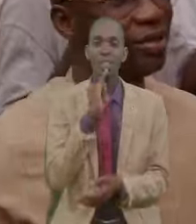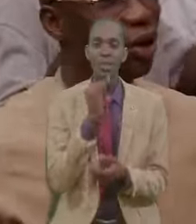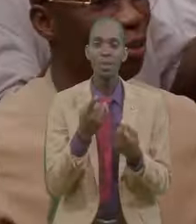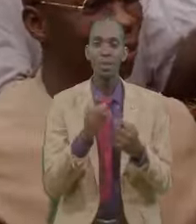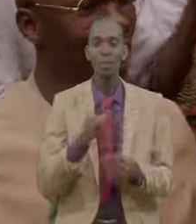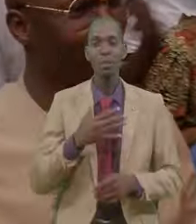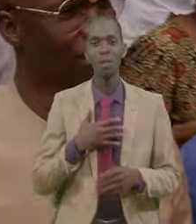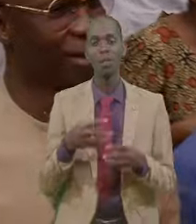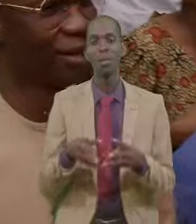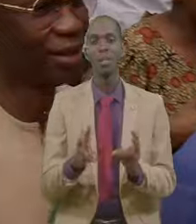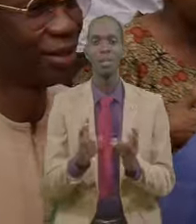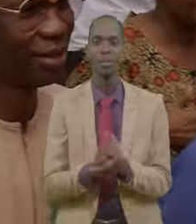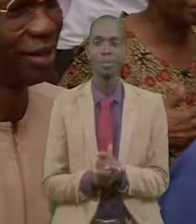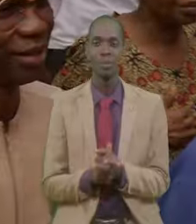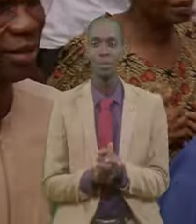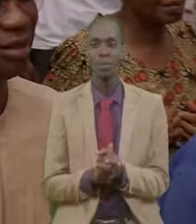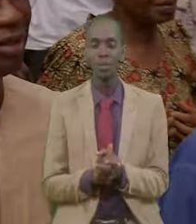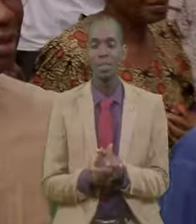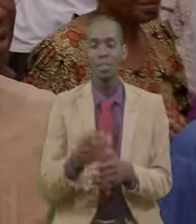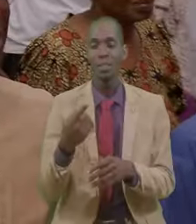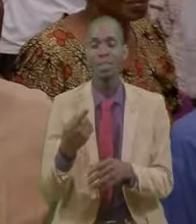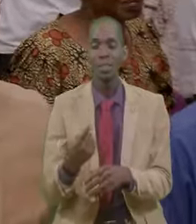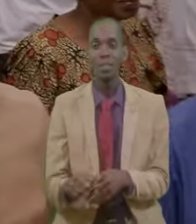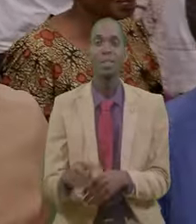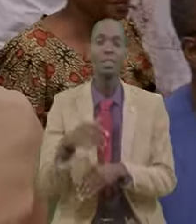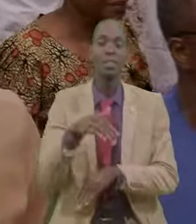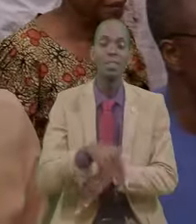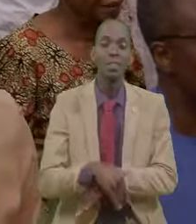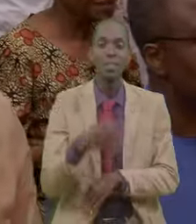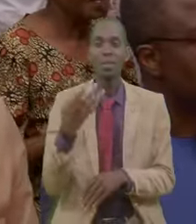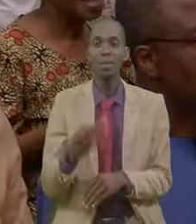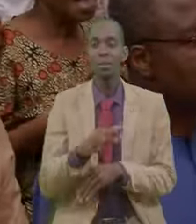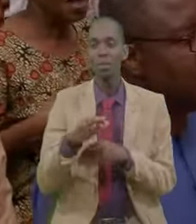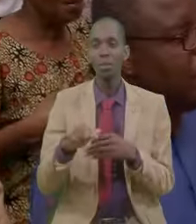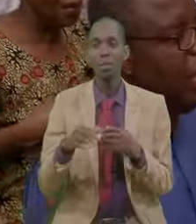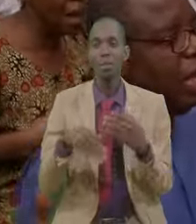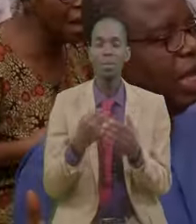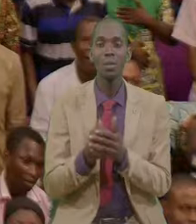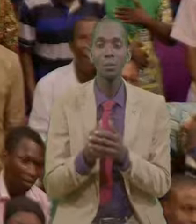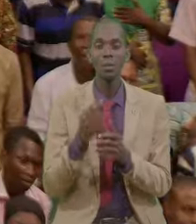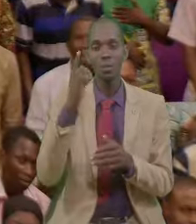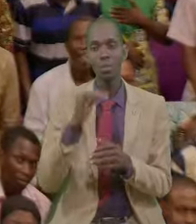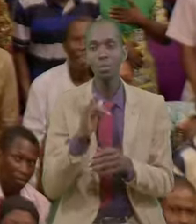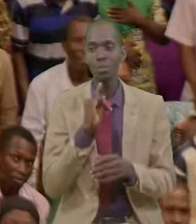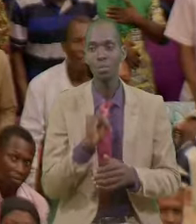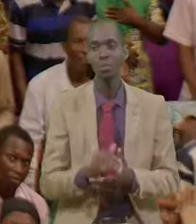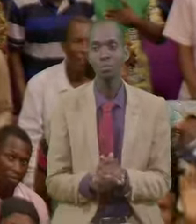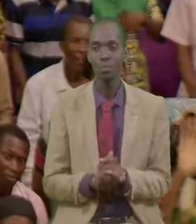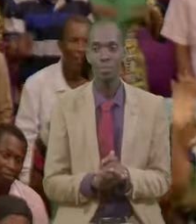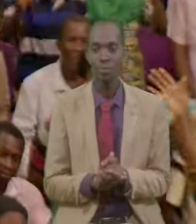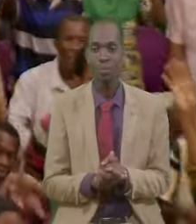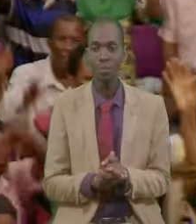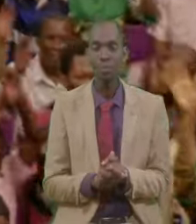way. The might of the Almighty will walk in your life. What are you